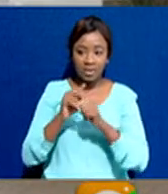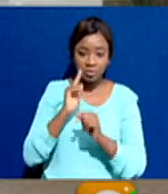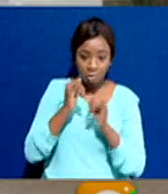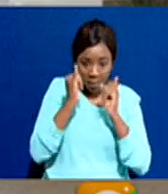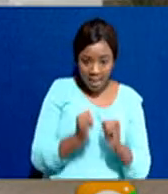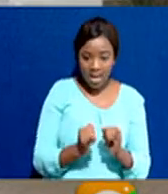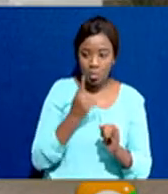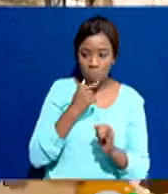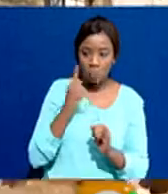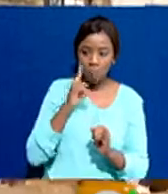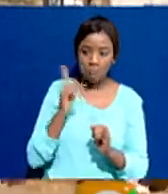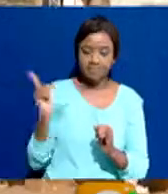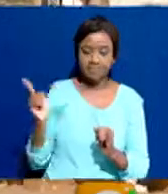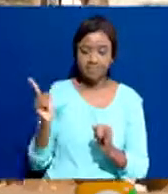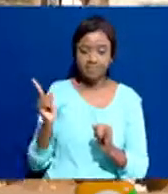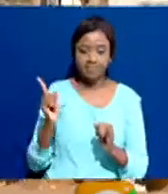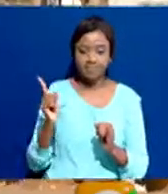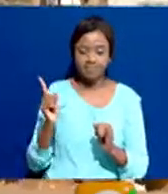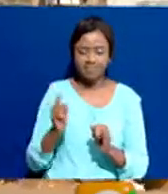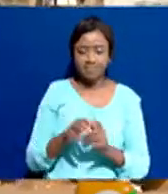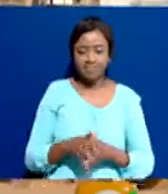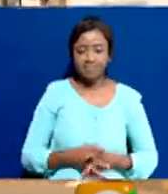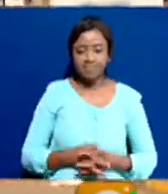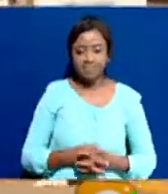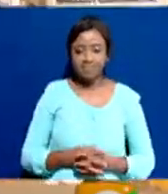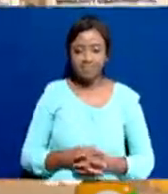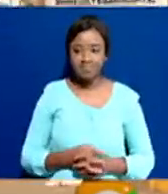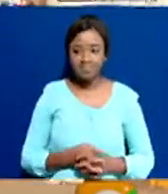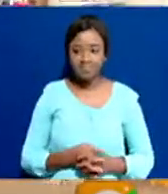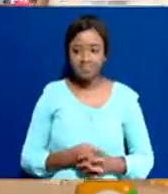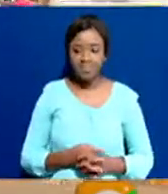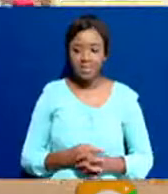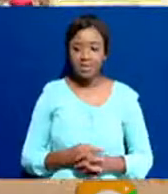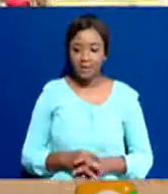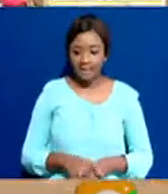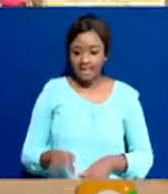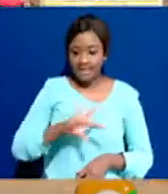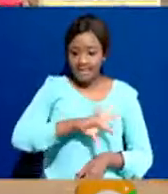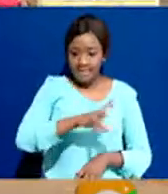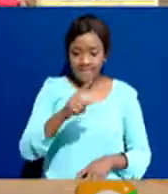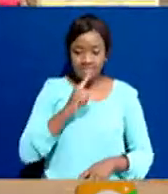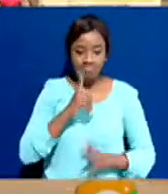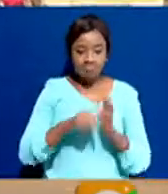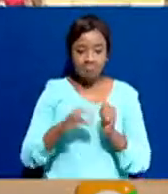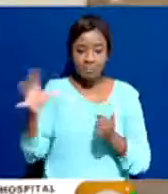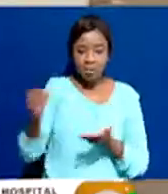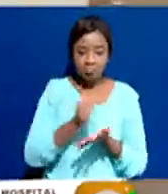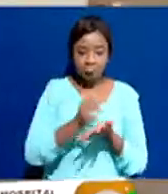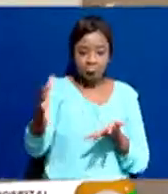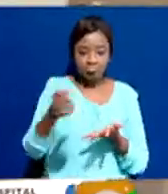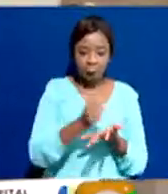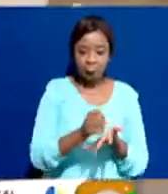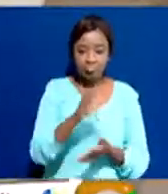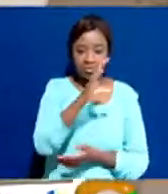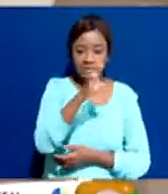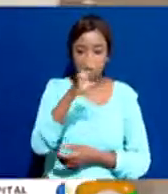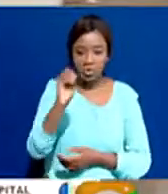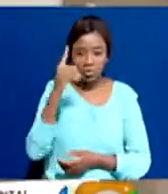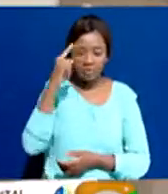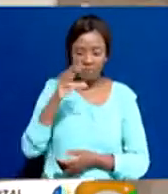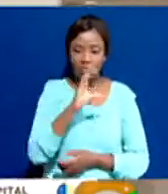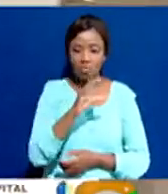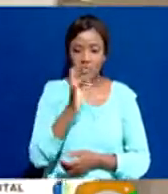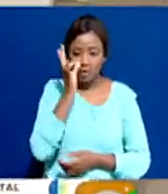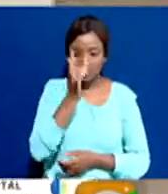new superintendent. The county also revealed that the process of recruiting a substantive CEO for Mama Lucy